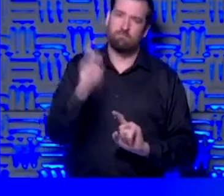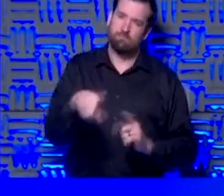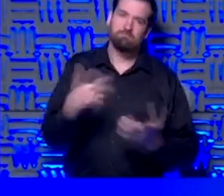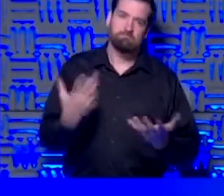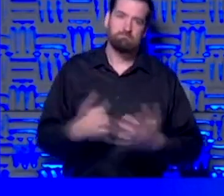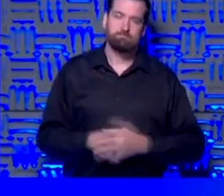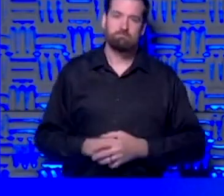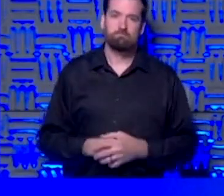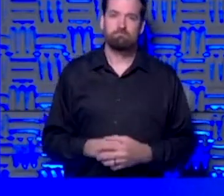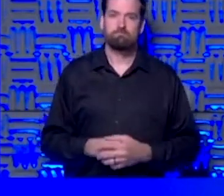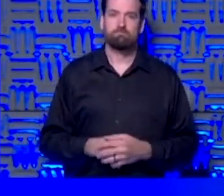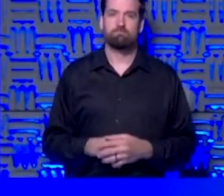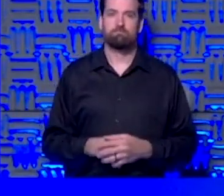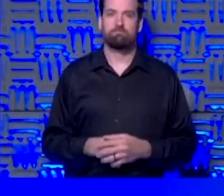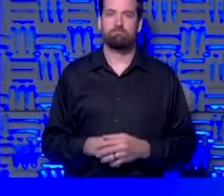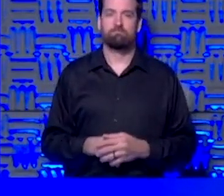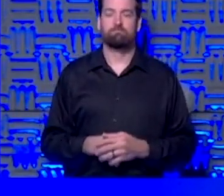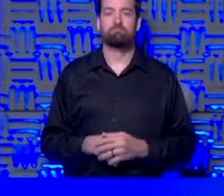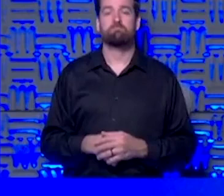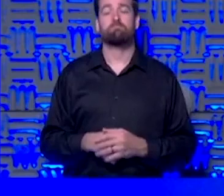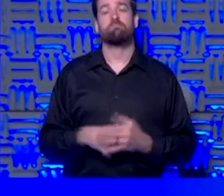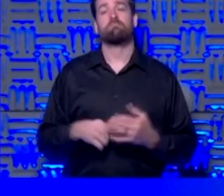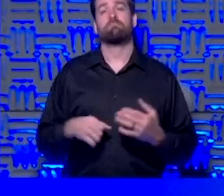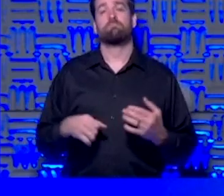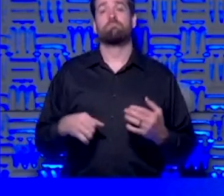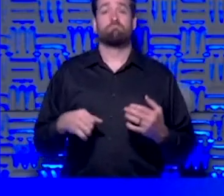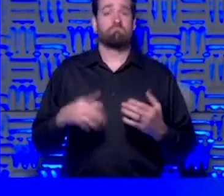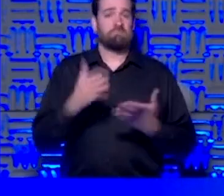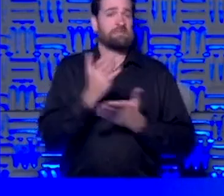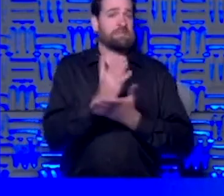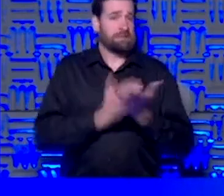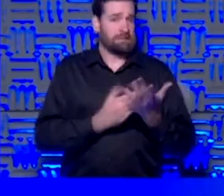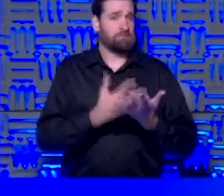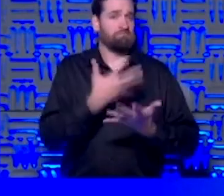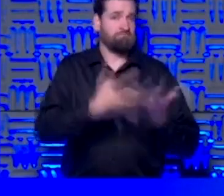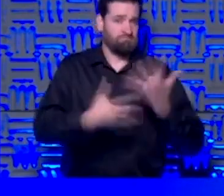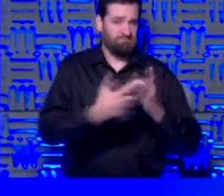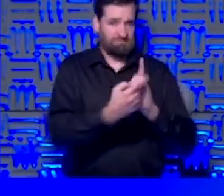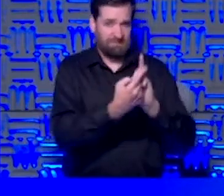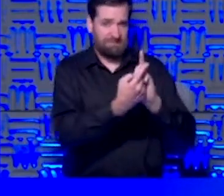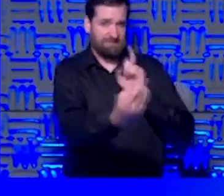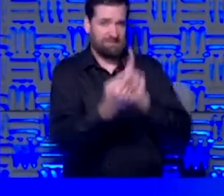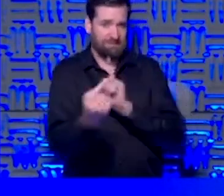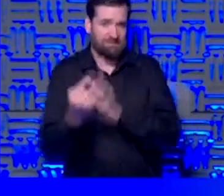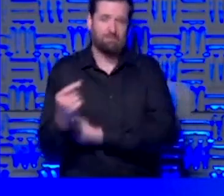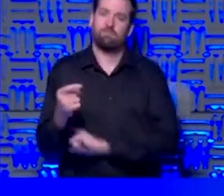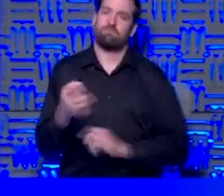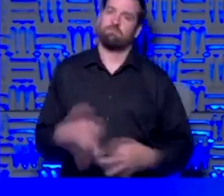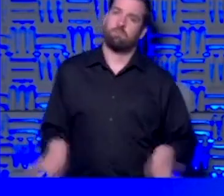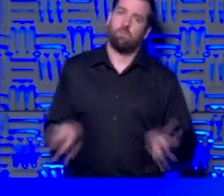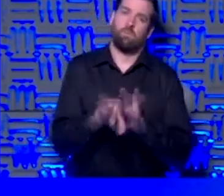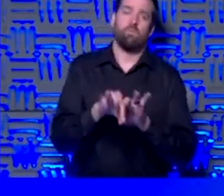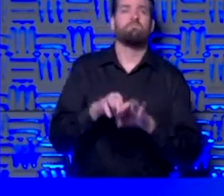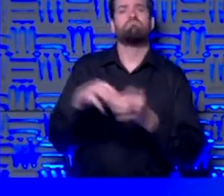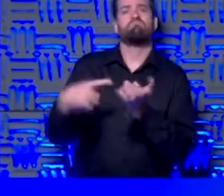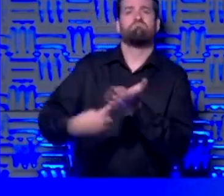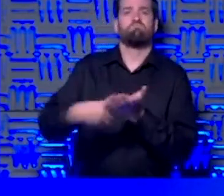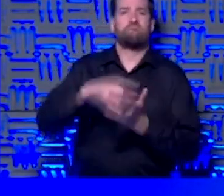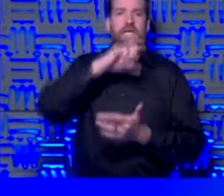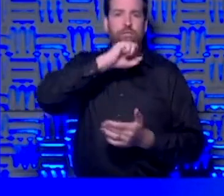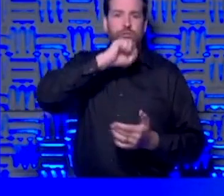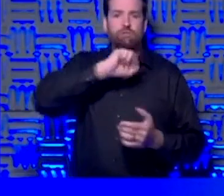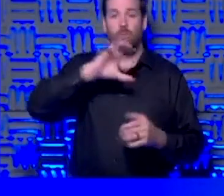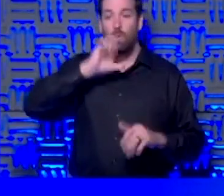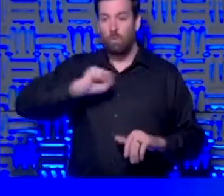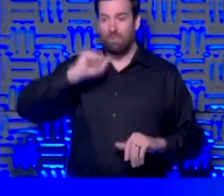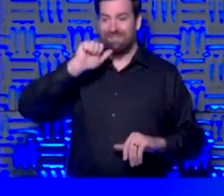that. There should definitely be some distance. We know that we've talked about the ages. Certain ages, 10 and